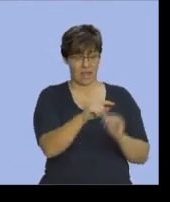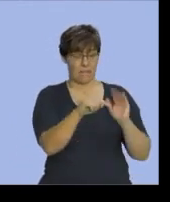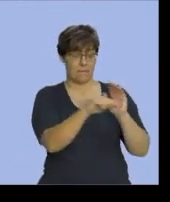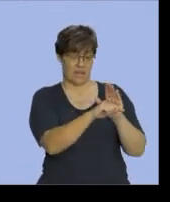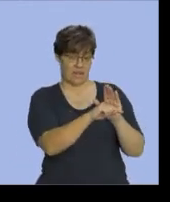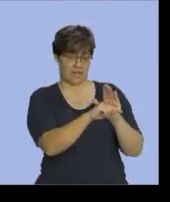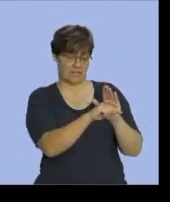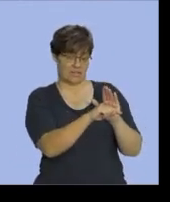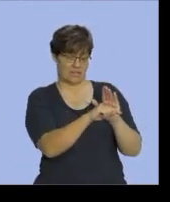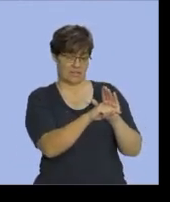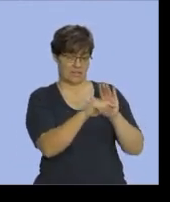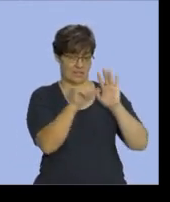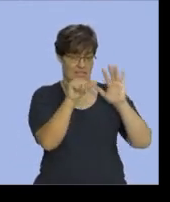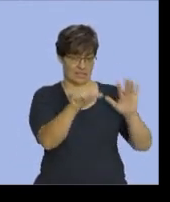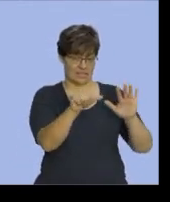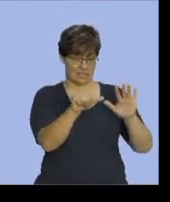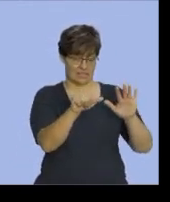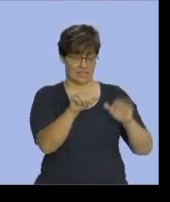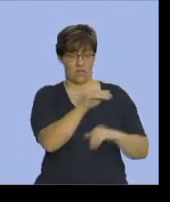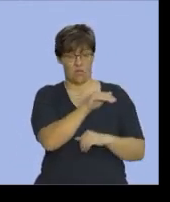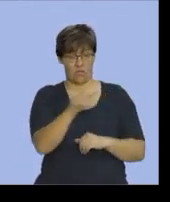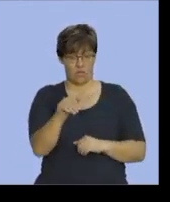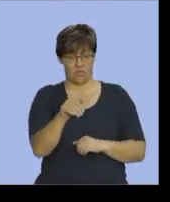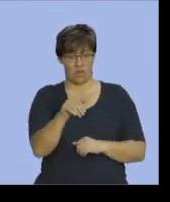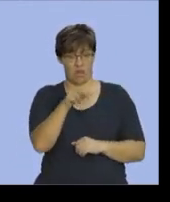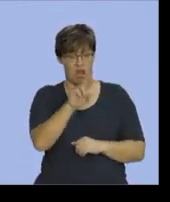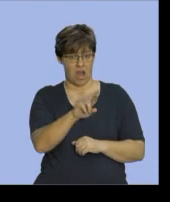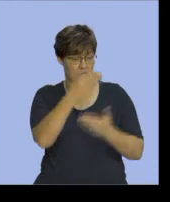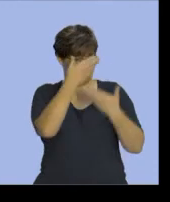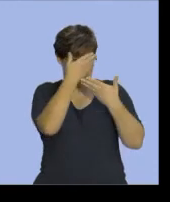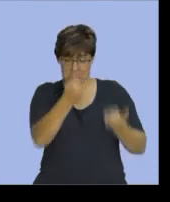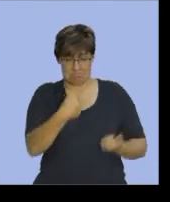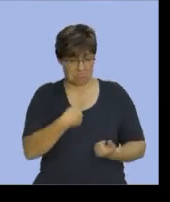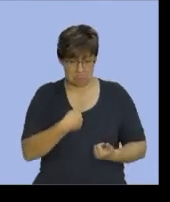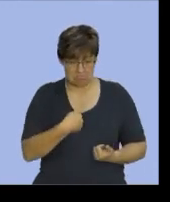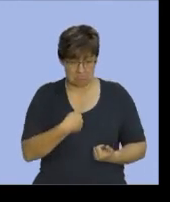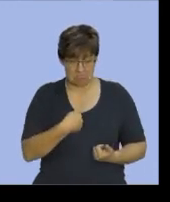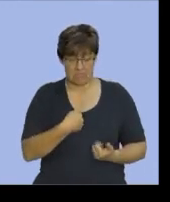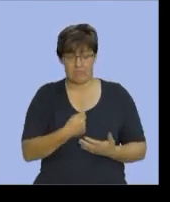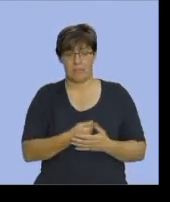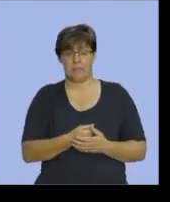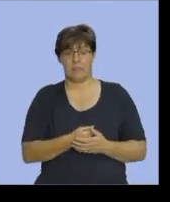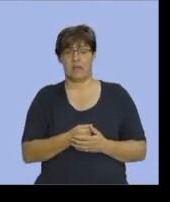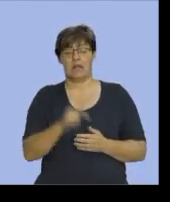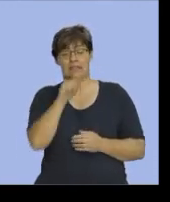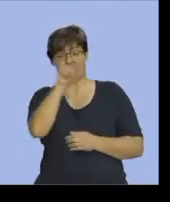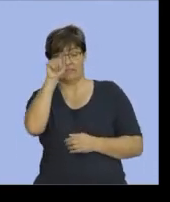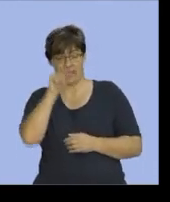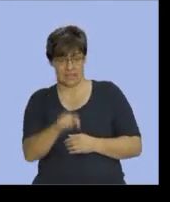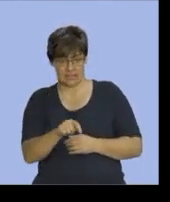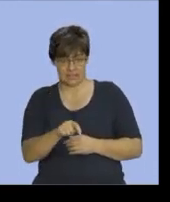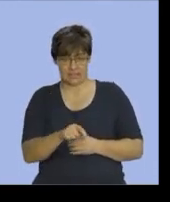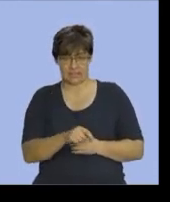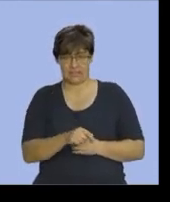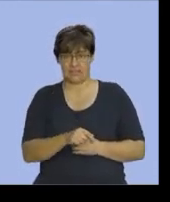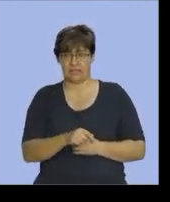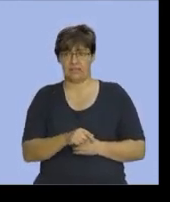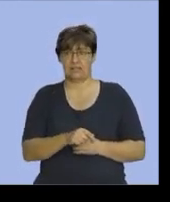y, remember, it's minus 6 over, I don't know what the r is